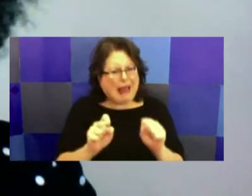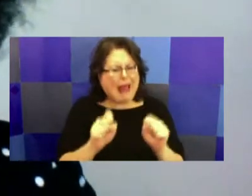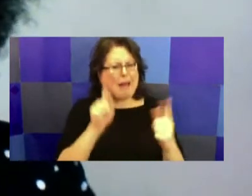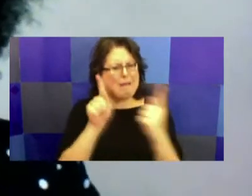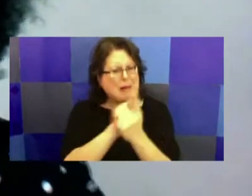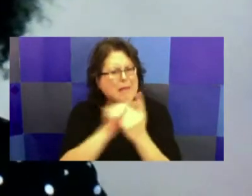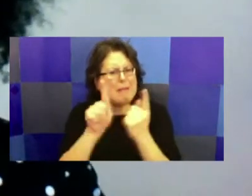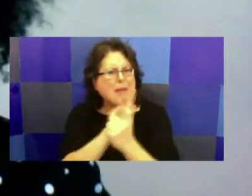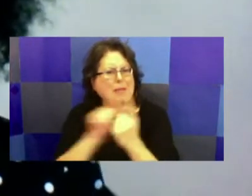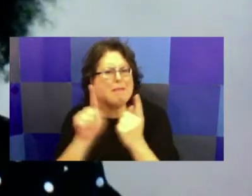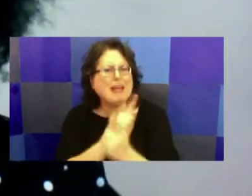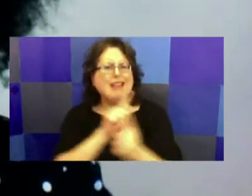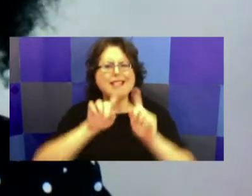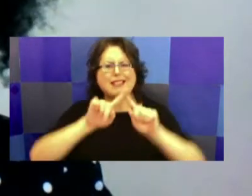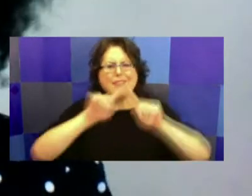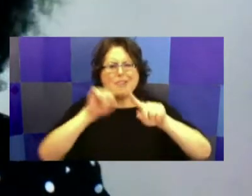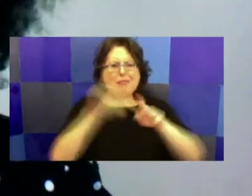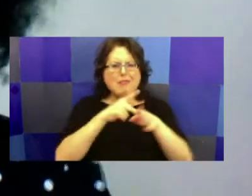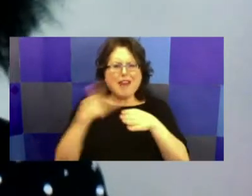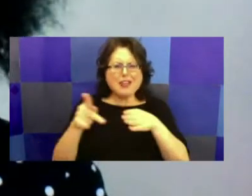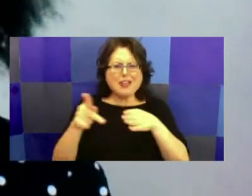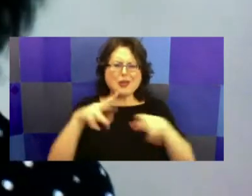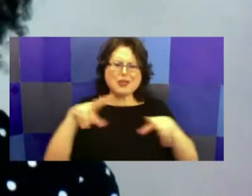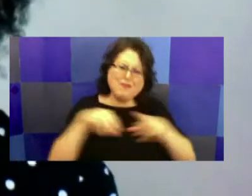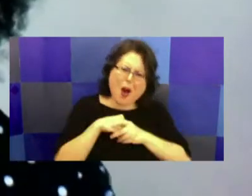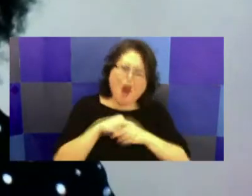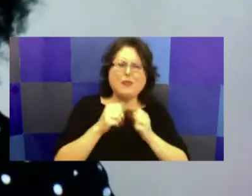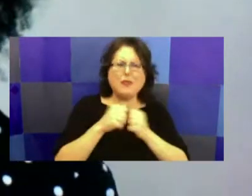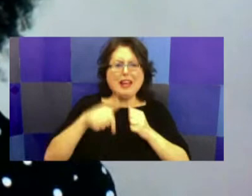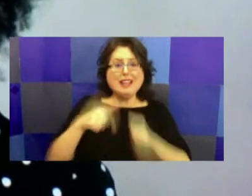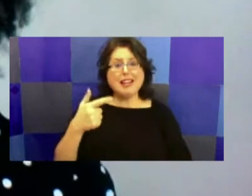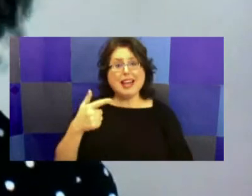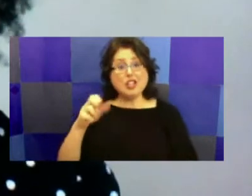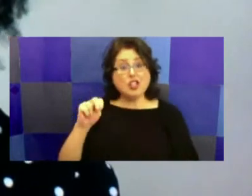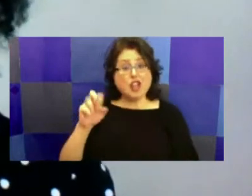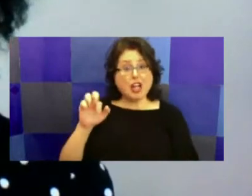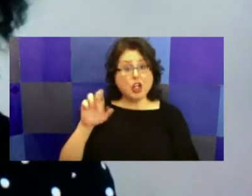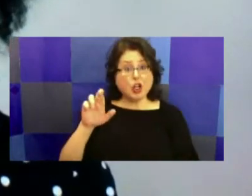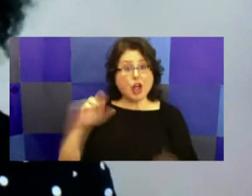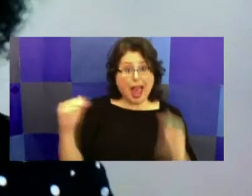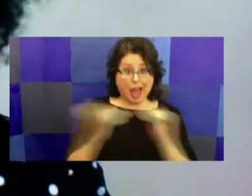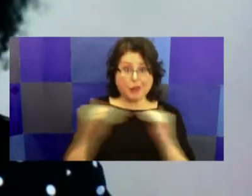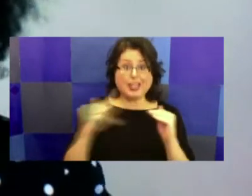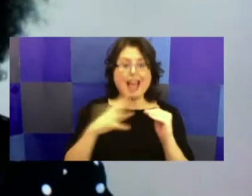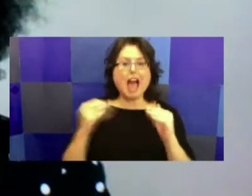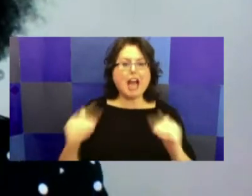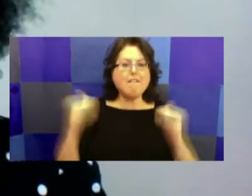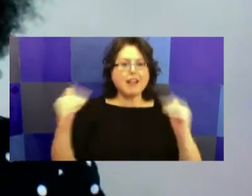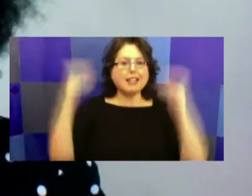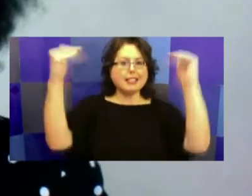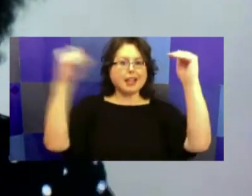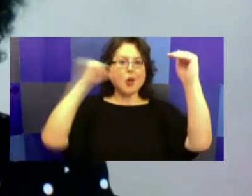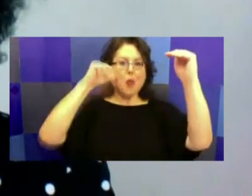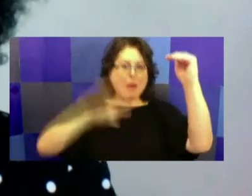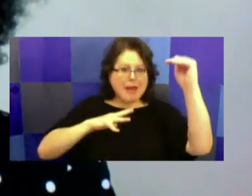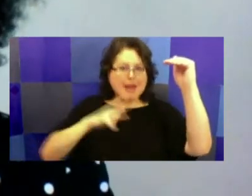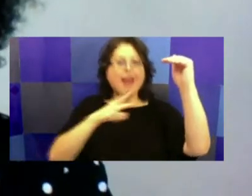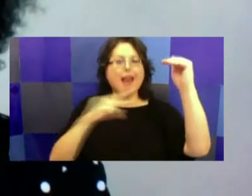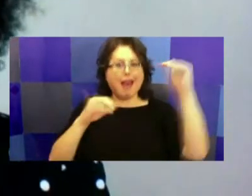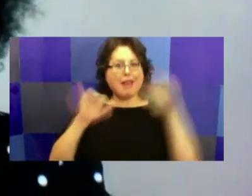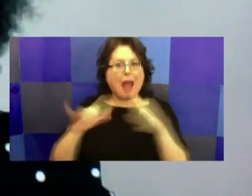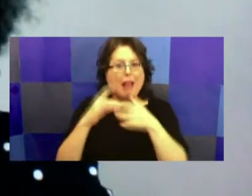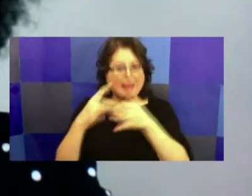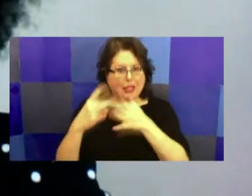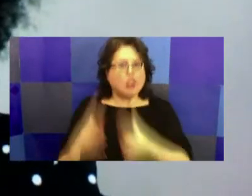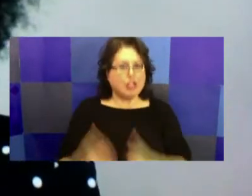other professionals who are invested in gender equity and the advancement of women, as well as inclusive leadership. And